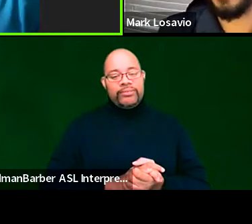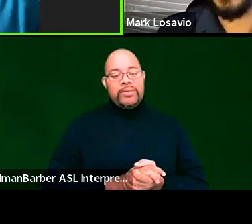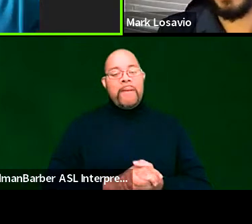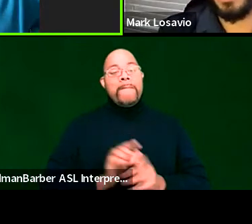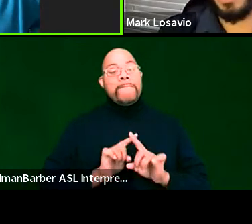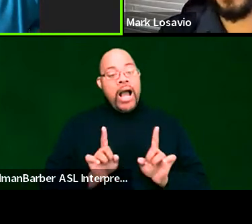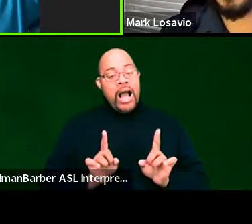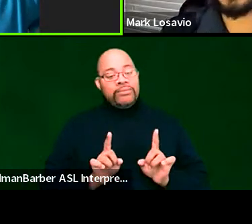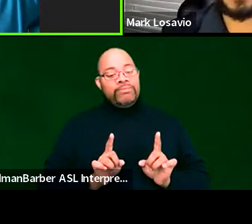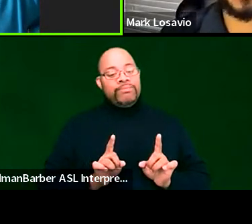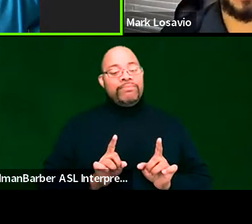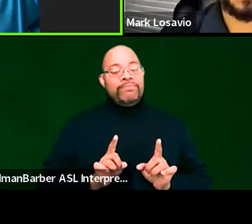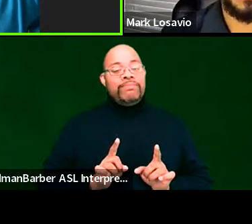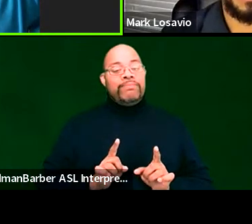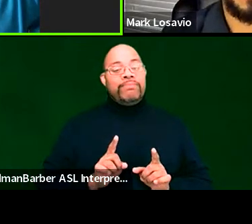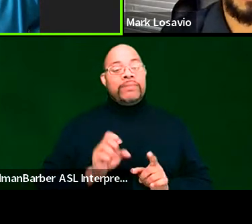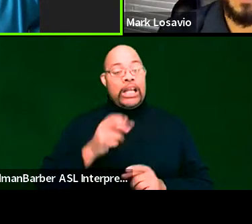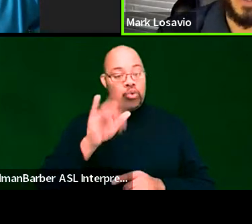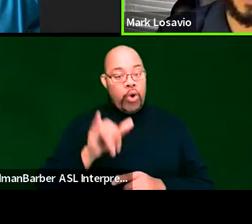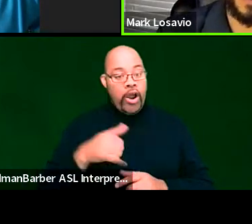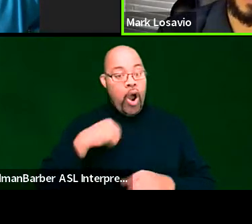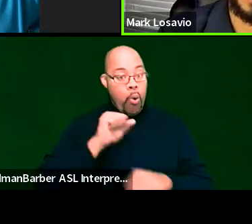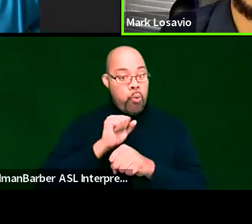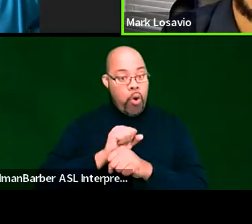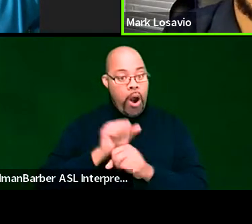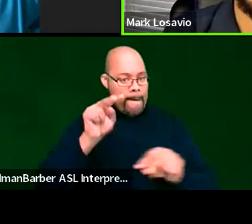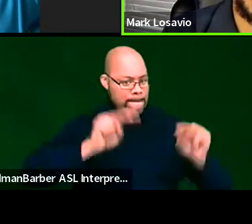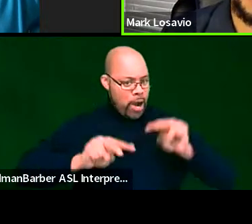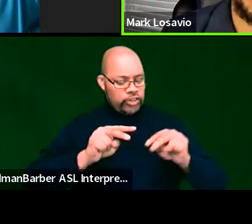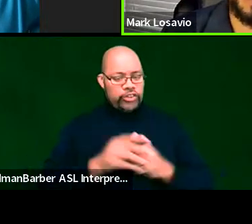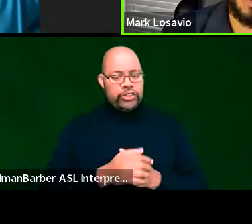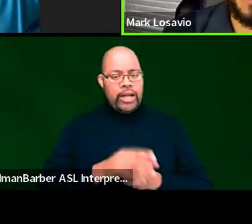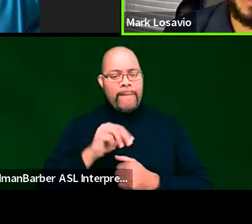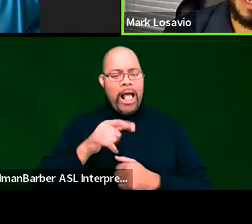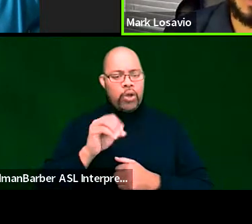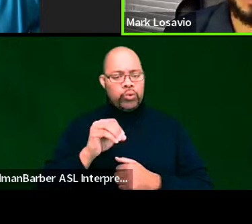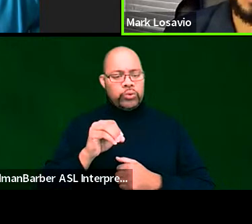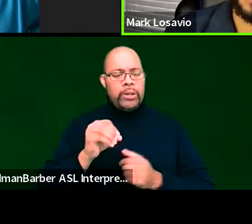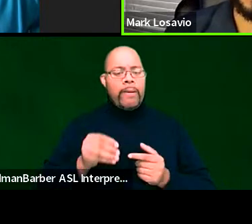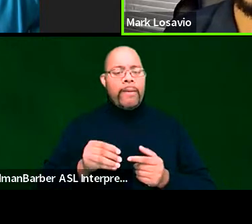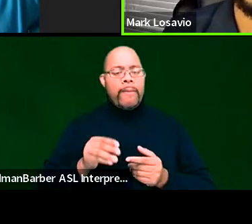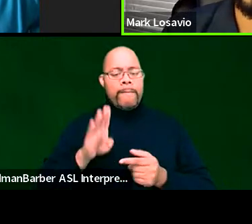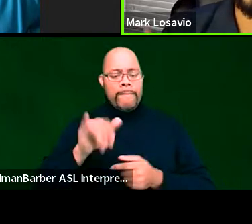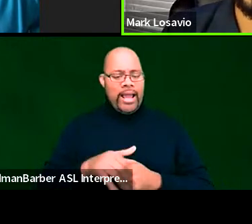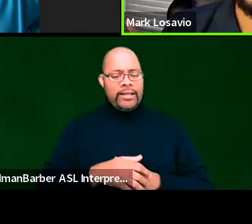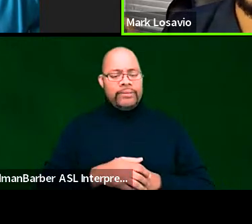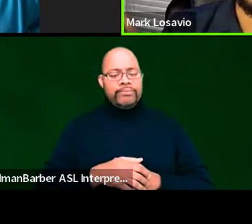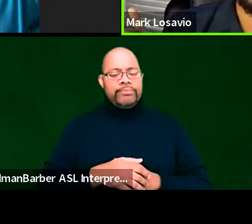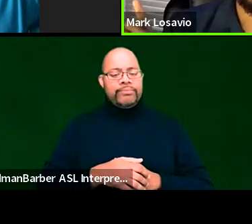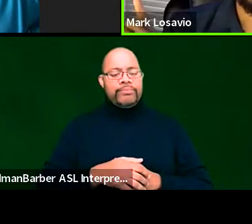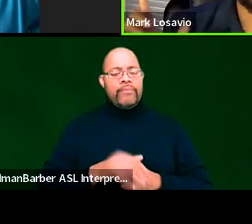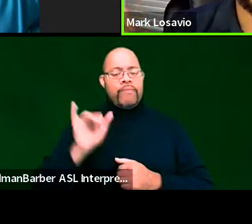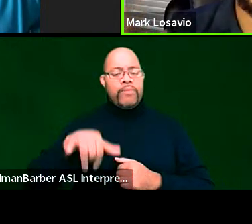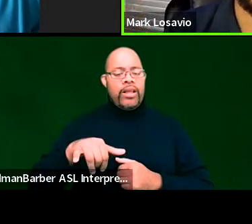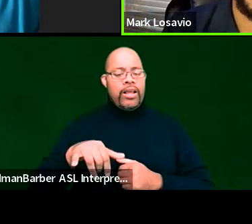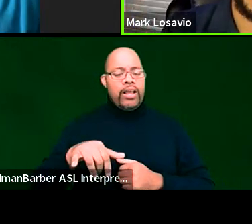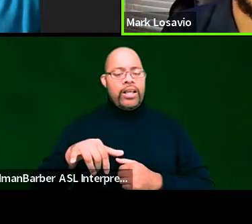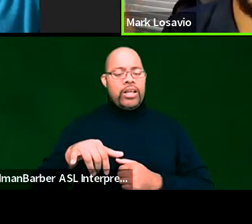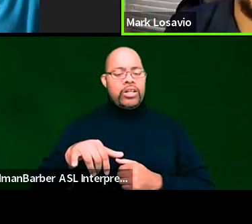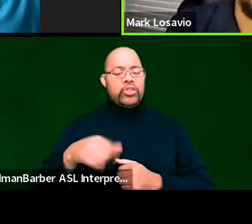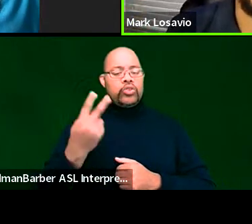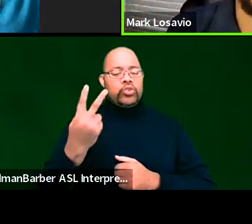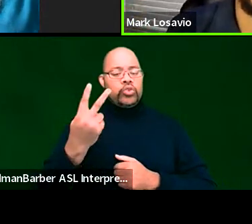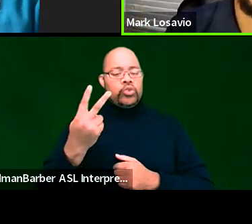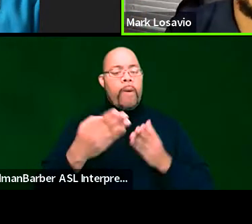But the sanctuaries I work for, Monitor in Mallows Bay, Potomac River National Marine Sanctuaries, those are two